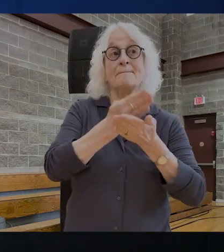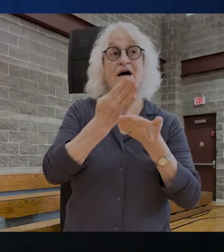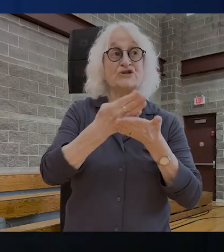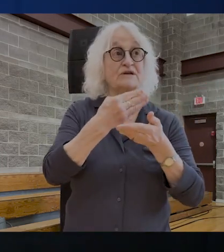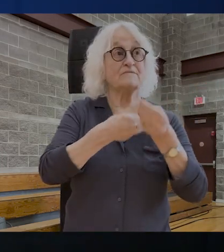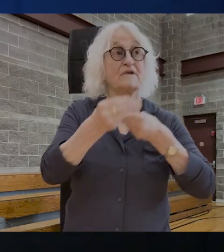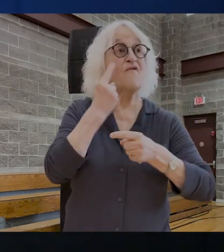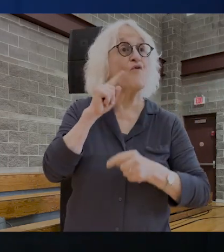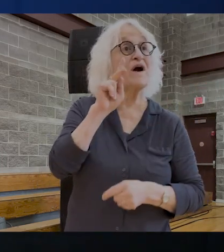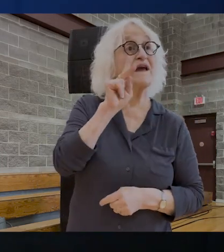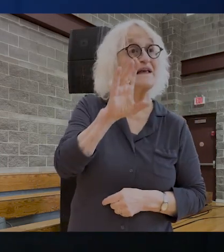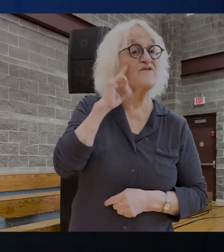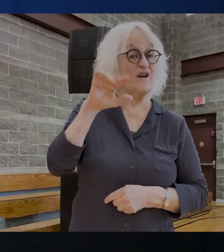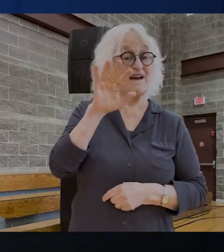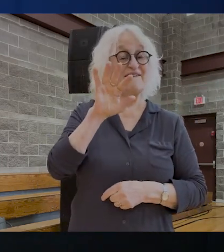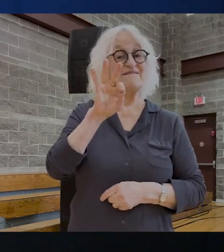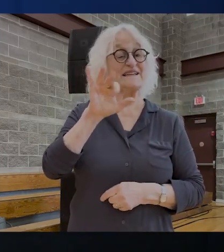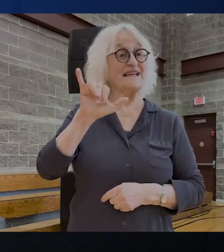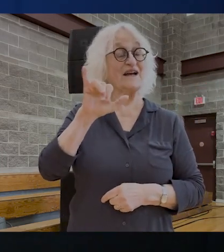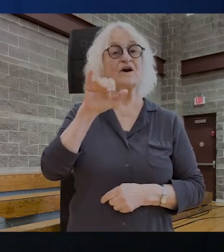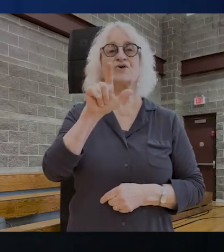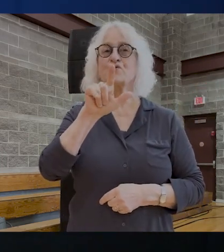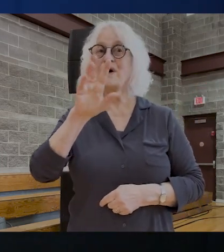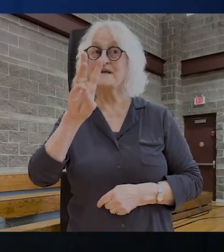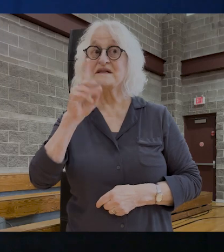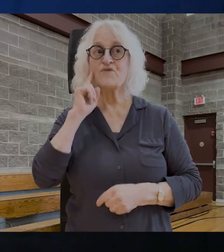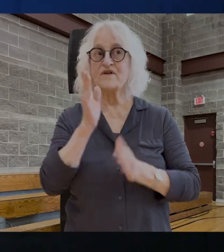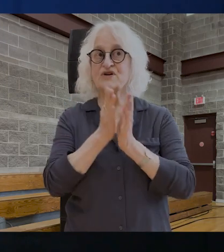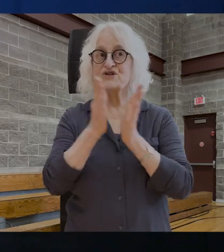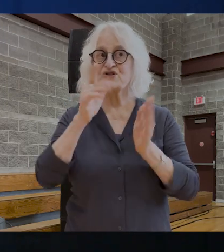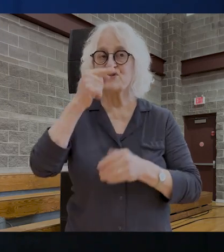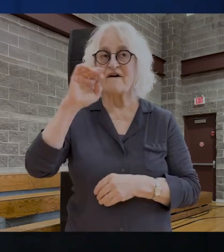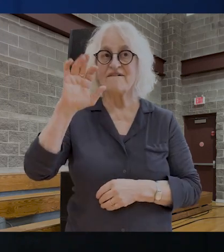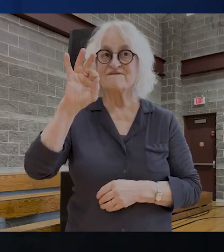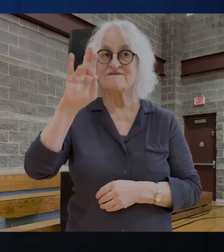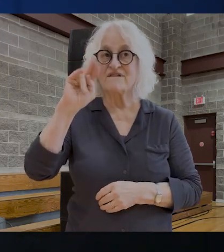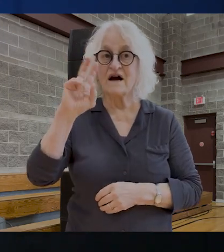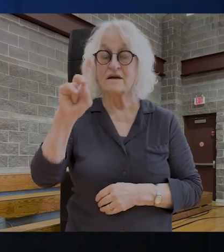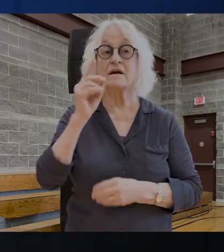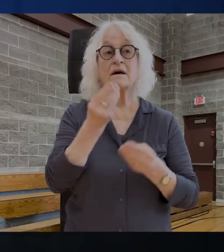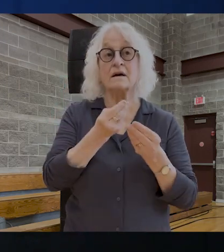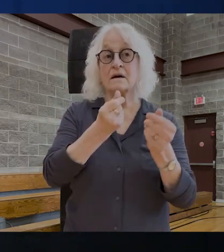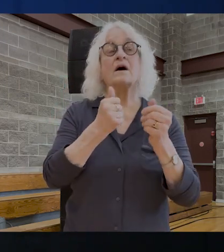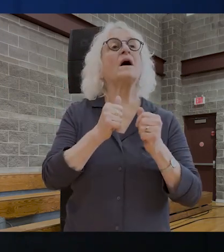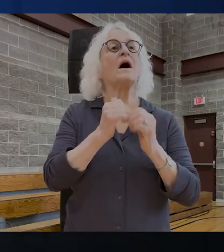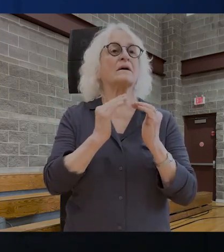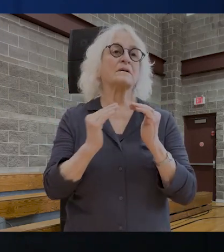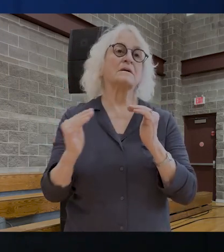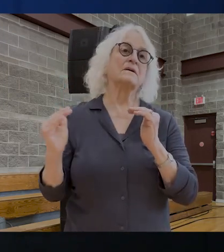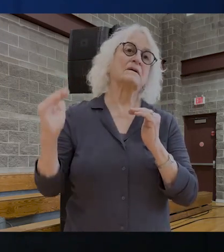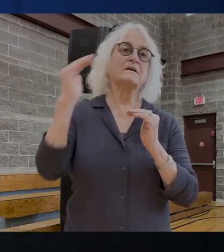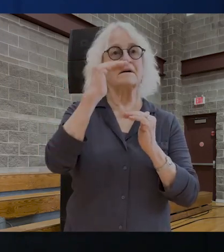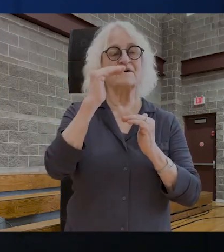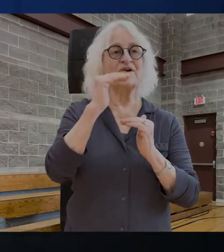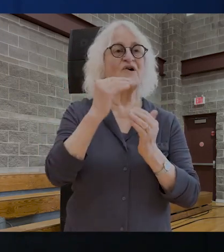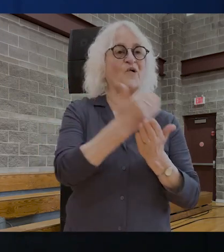City for fiscal year 26 for the general fund, expenditures are exceeding revenue